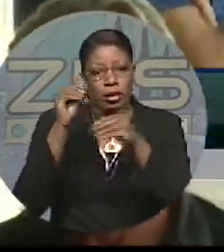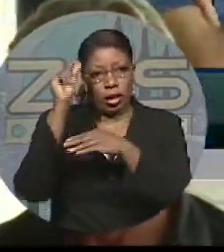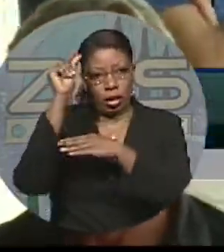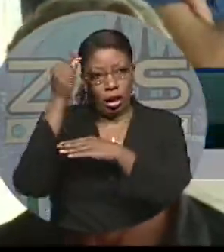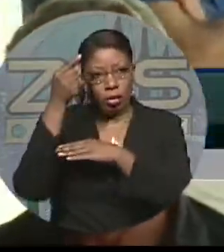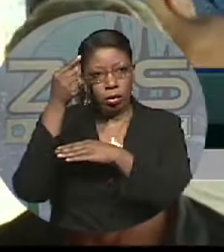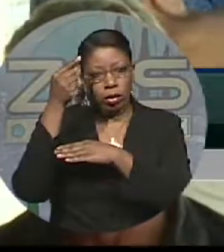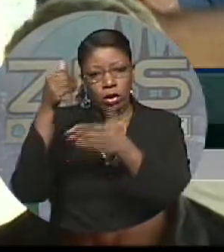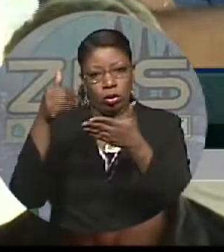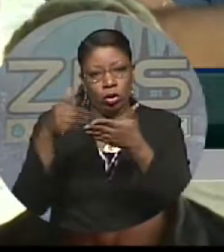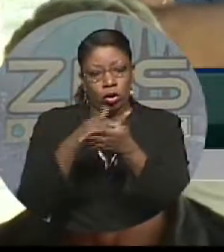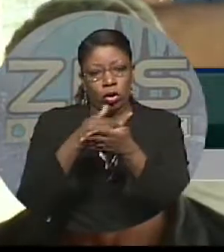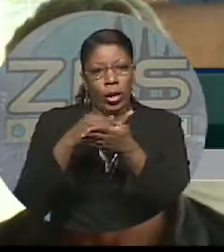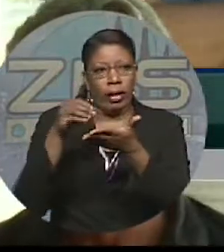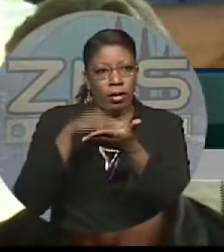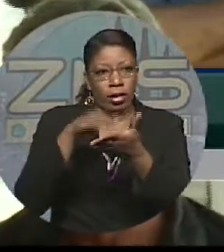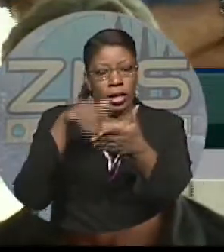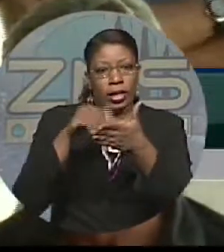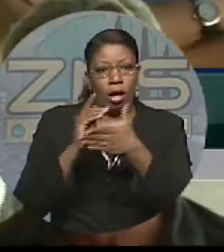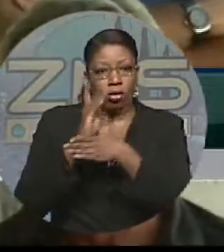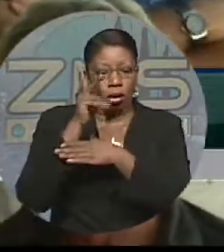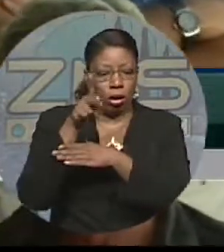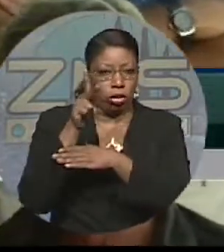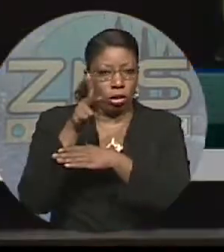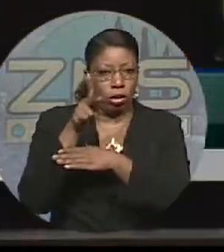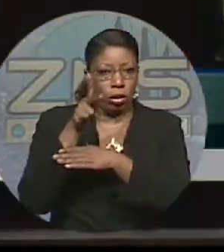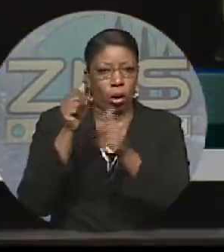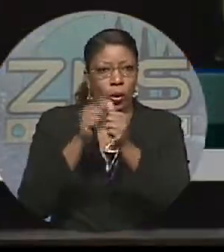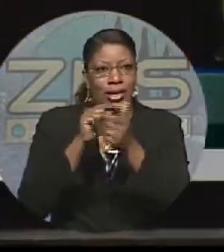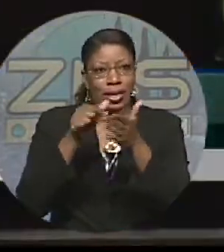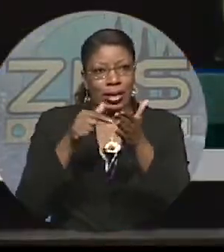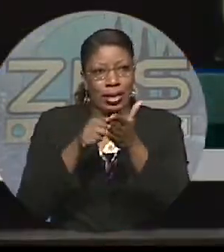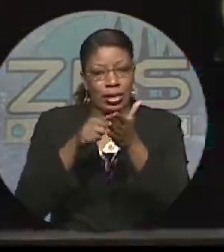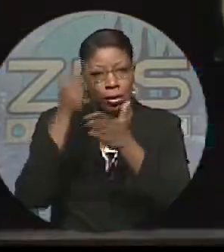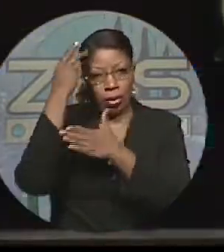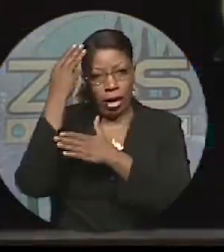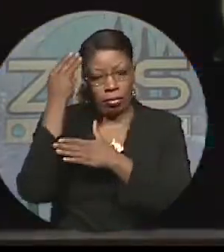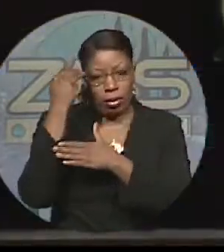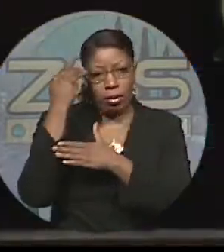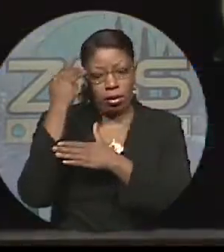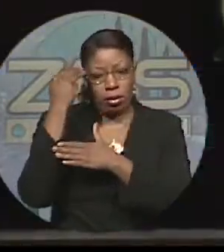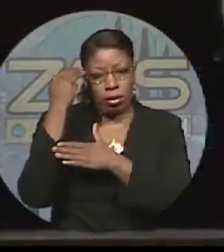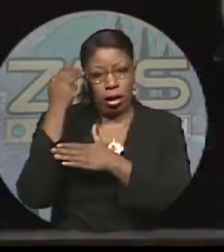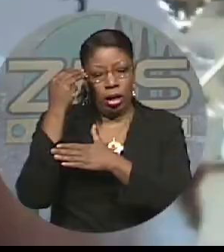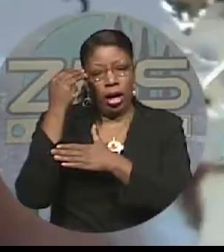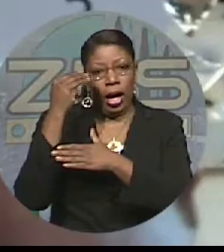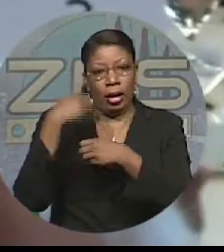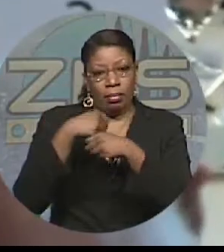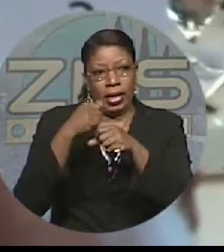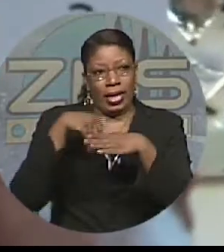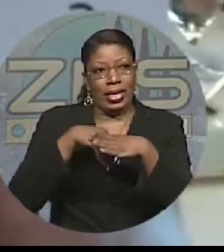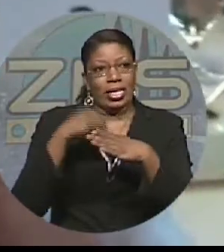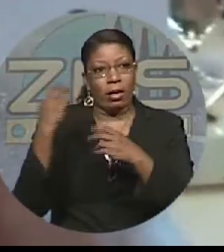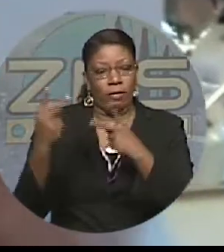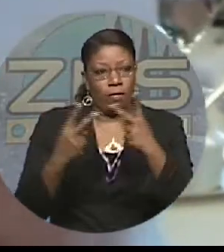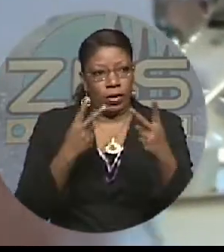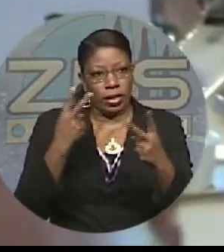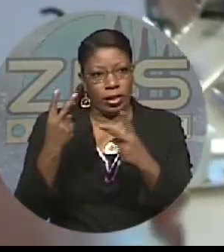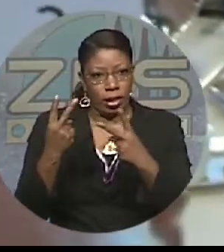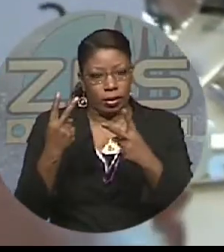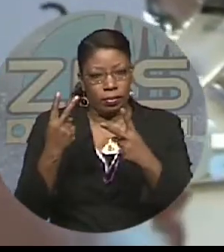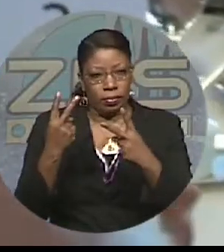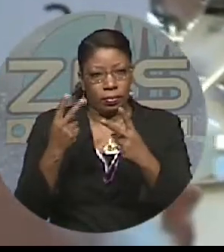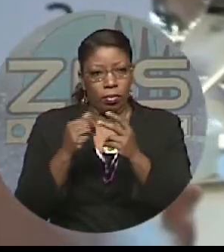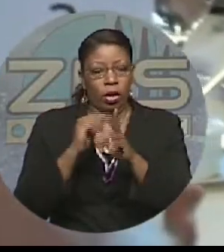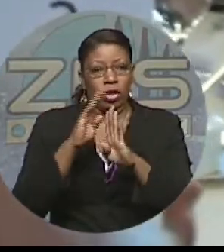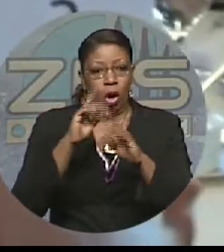potential investors in agriculture. It was based on this arrangement the Prime Minister made during his visit to New York, where he made a pitch to the